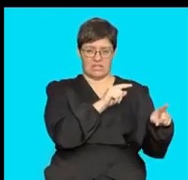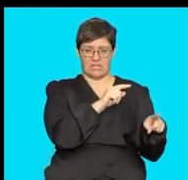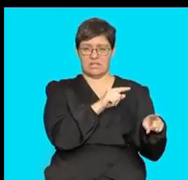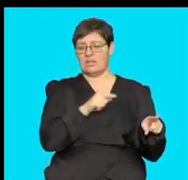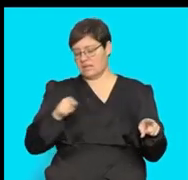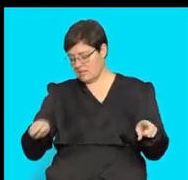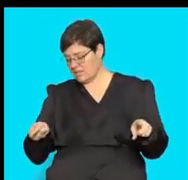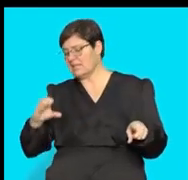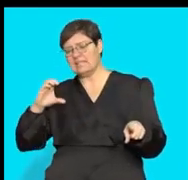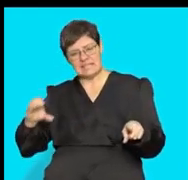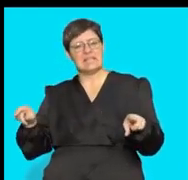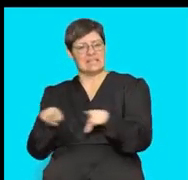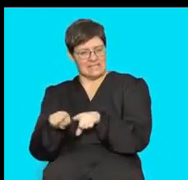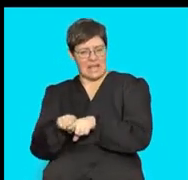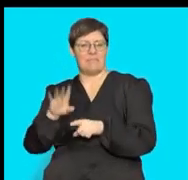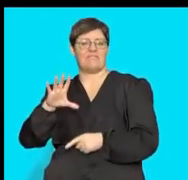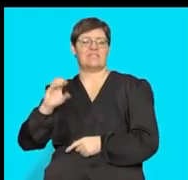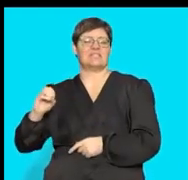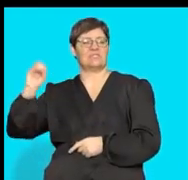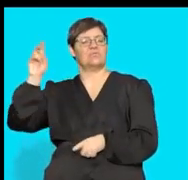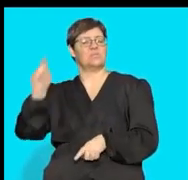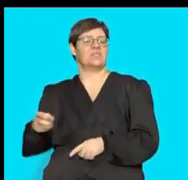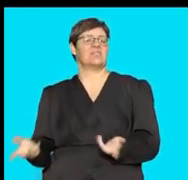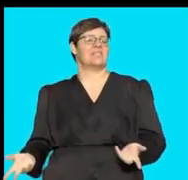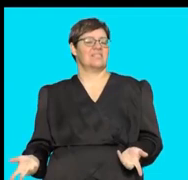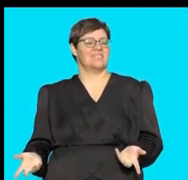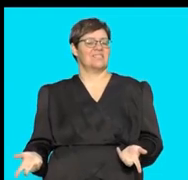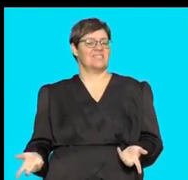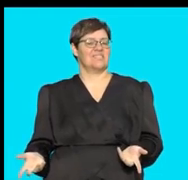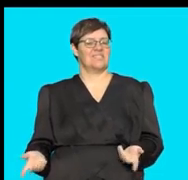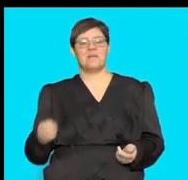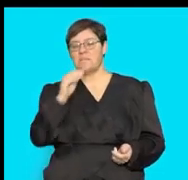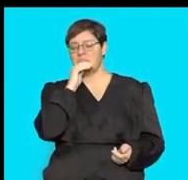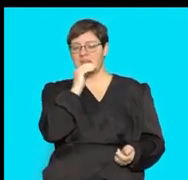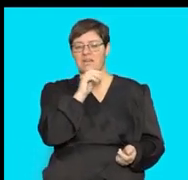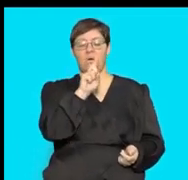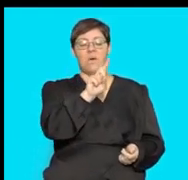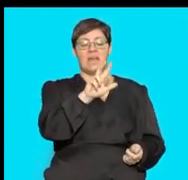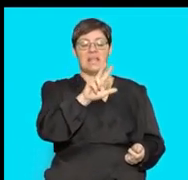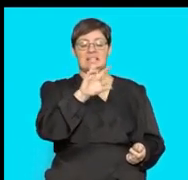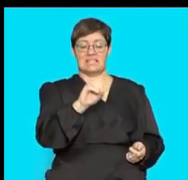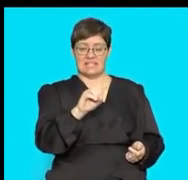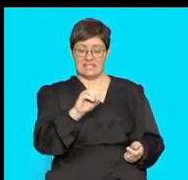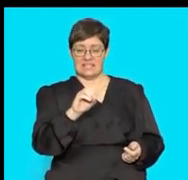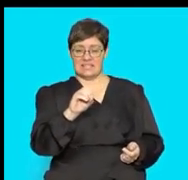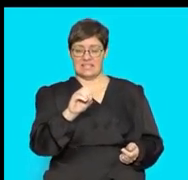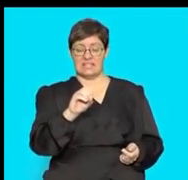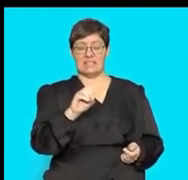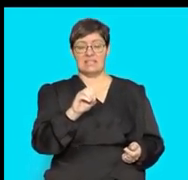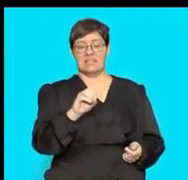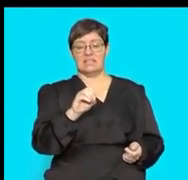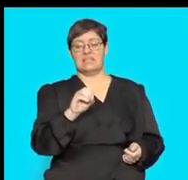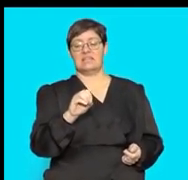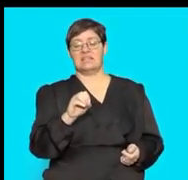C will also be 50 degrees. Okay, and now we just use the supplementary, the three angles